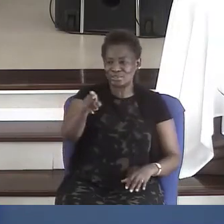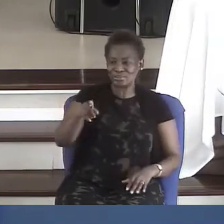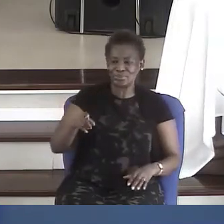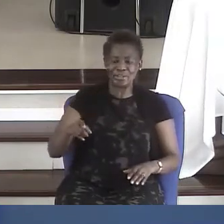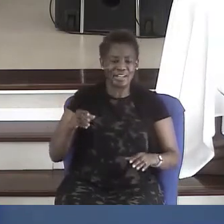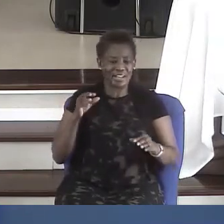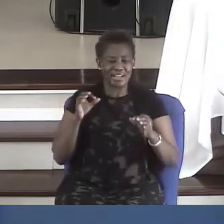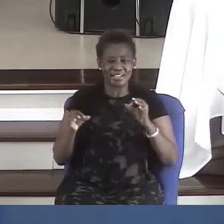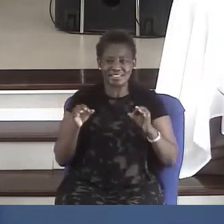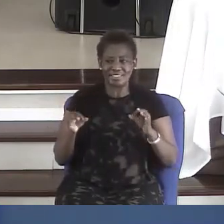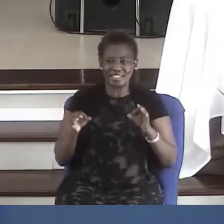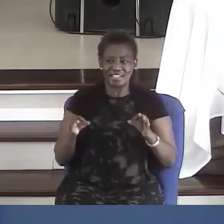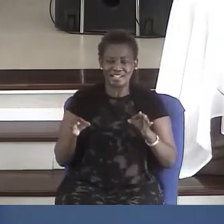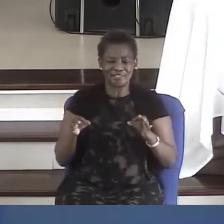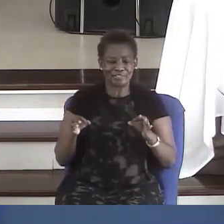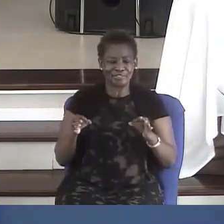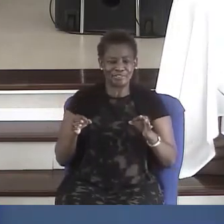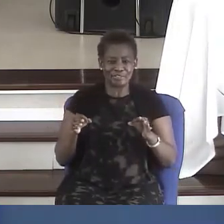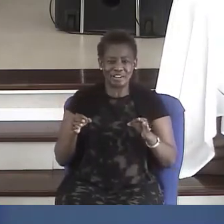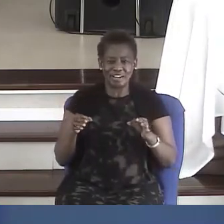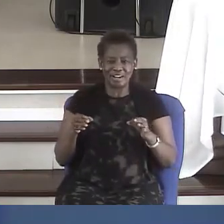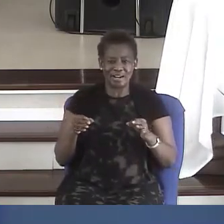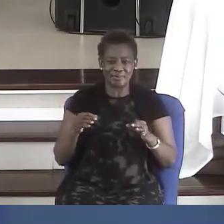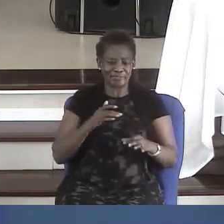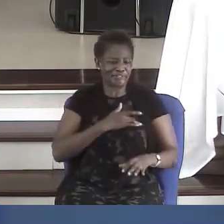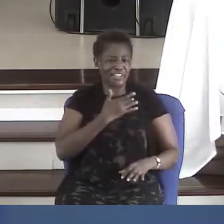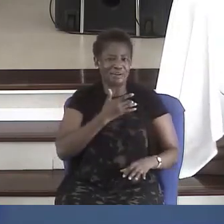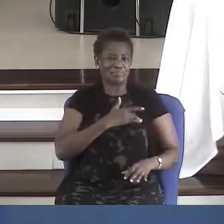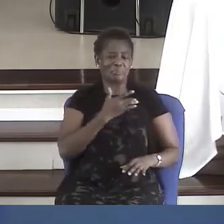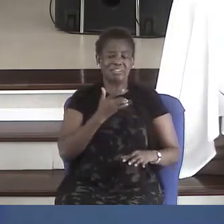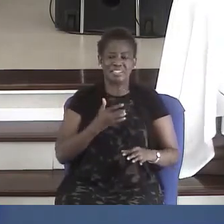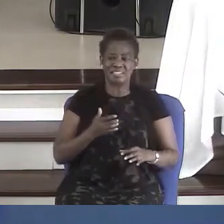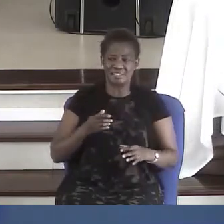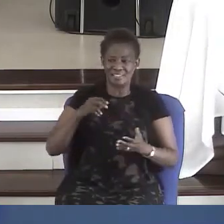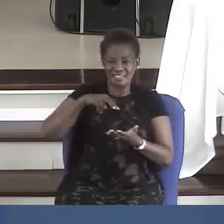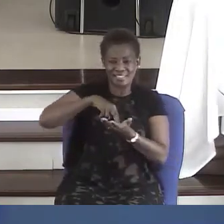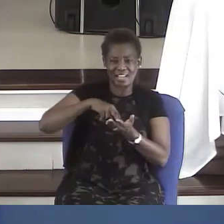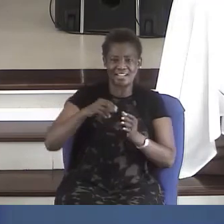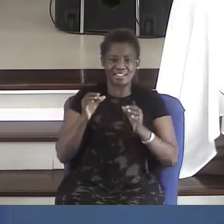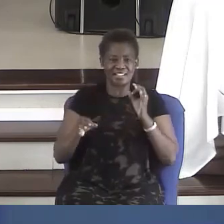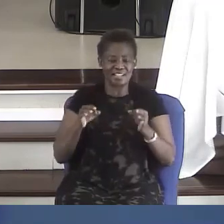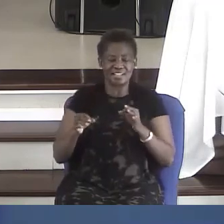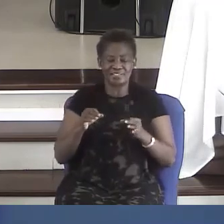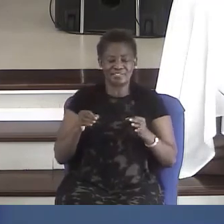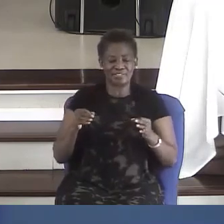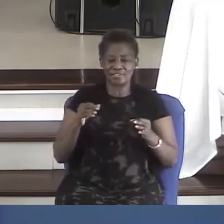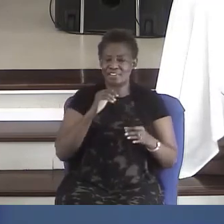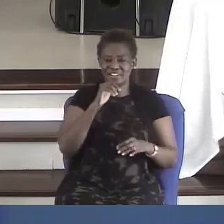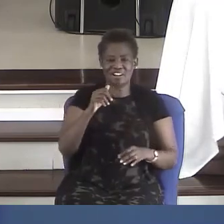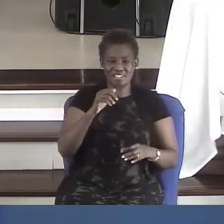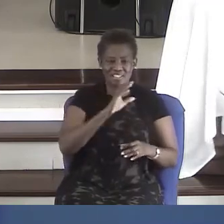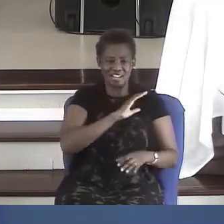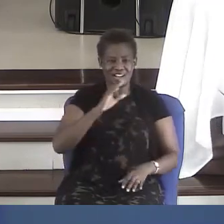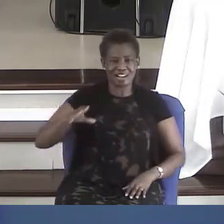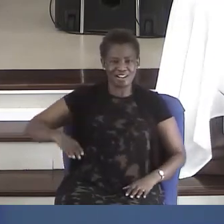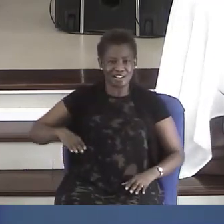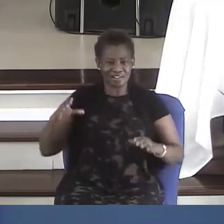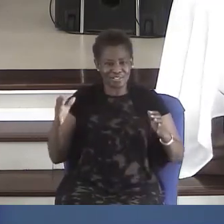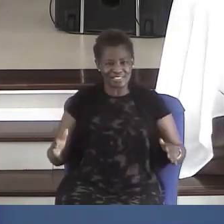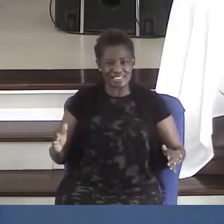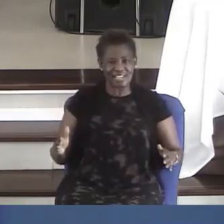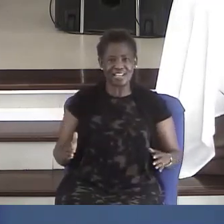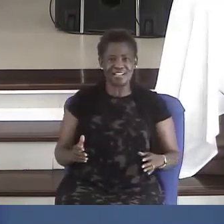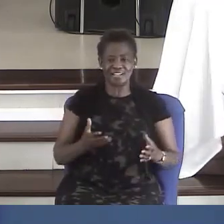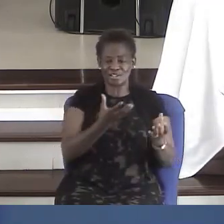a commitment you need to make with God this morning, make it. If you're not a Christian and you have not known Christ as a personal Savior, you can make that commitment